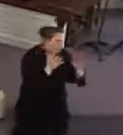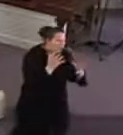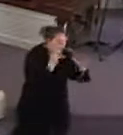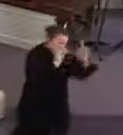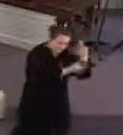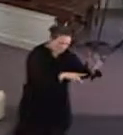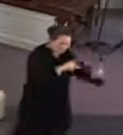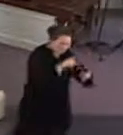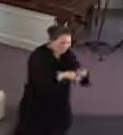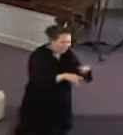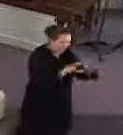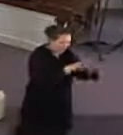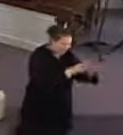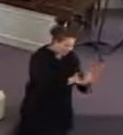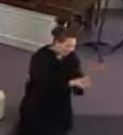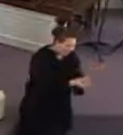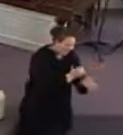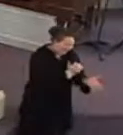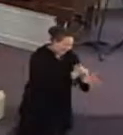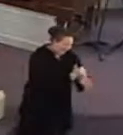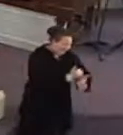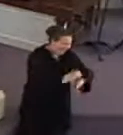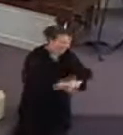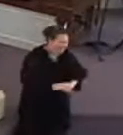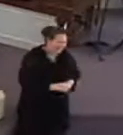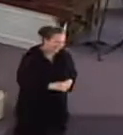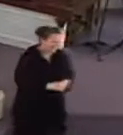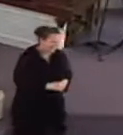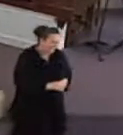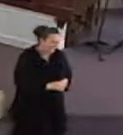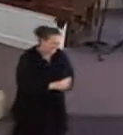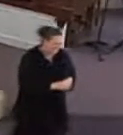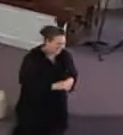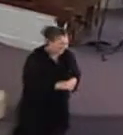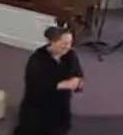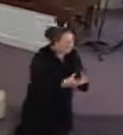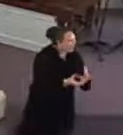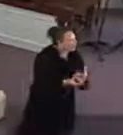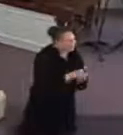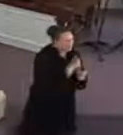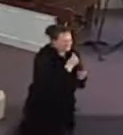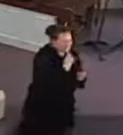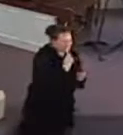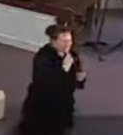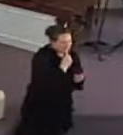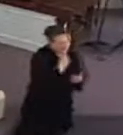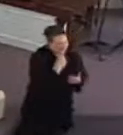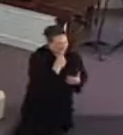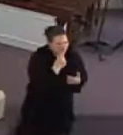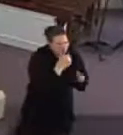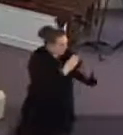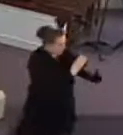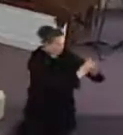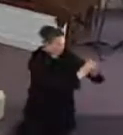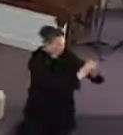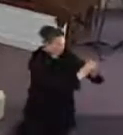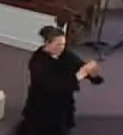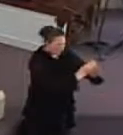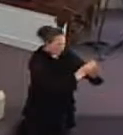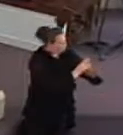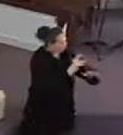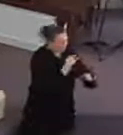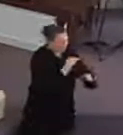earth. Amen. And so I just wanted to say that they're not going to hold you back. They're going to help propel you